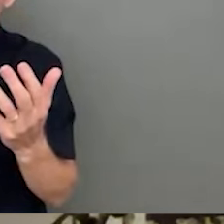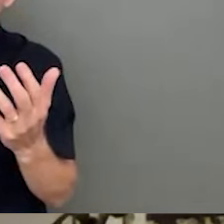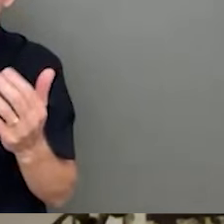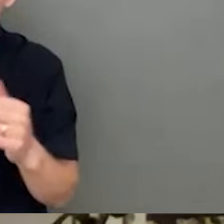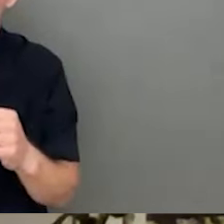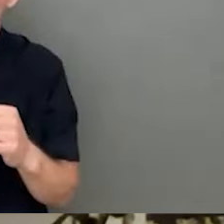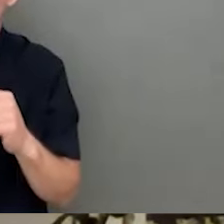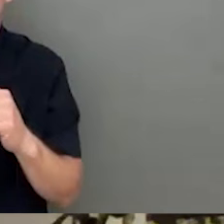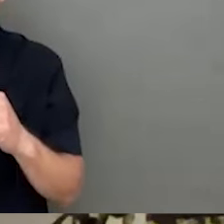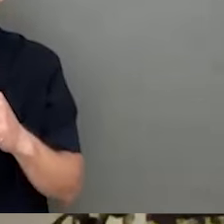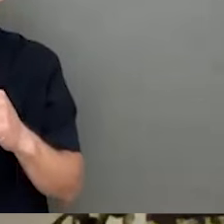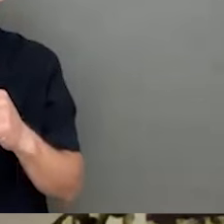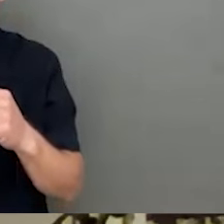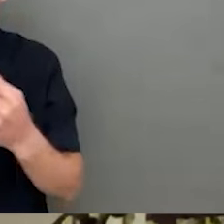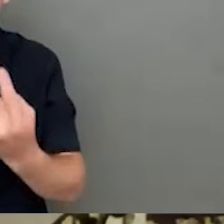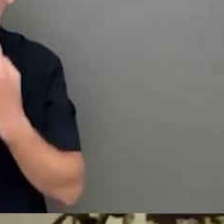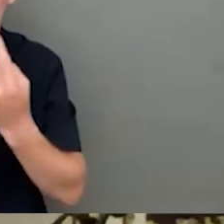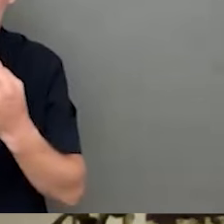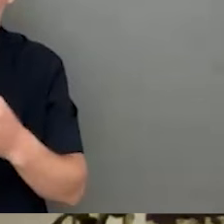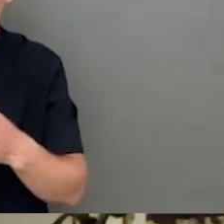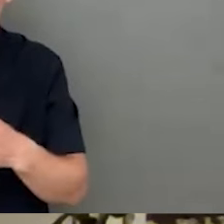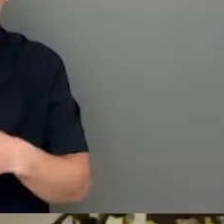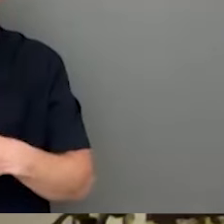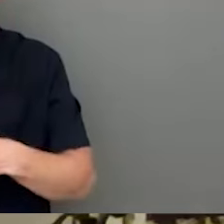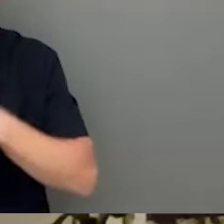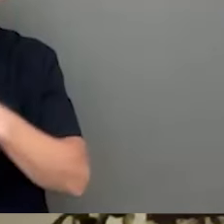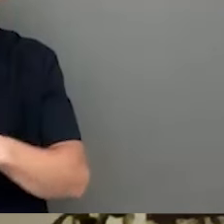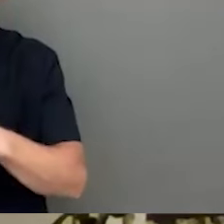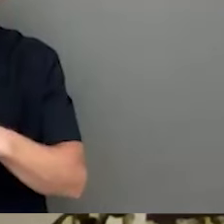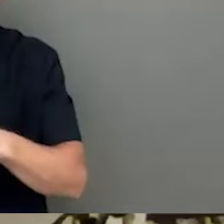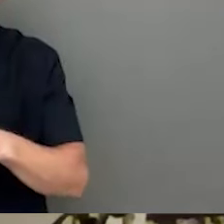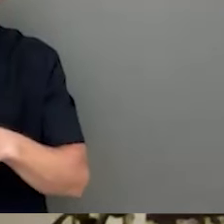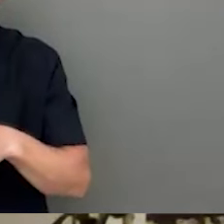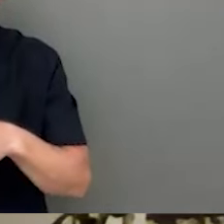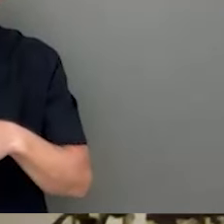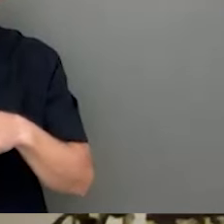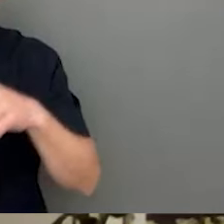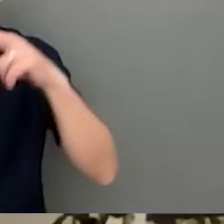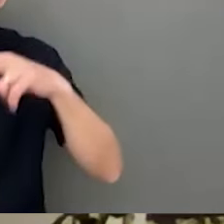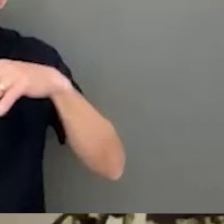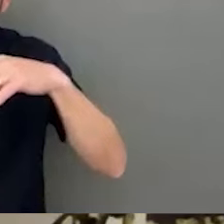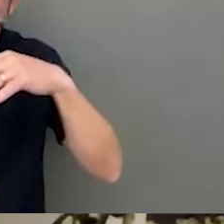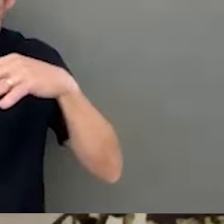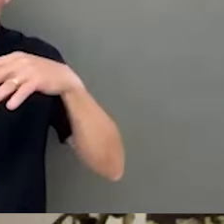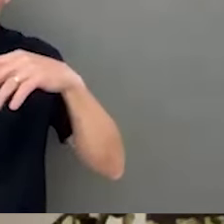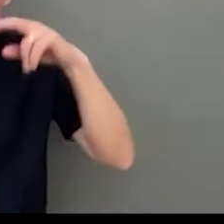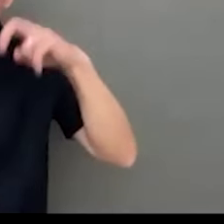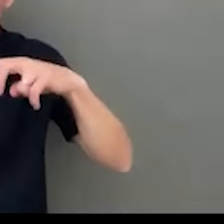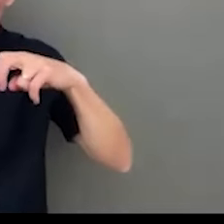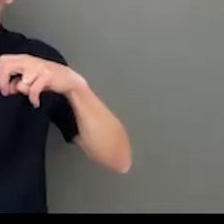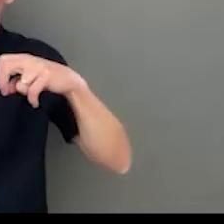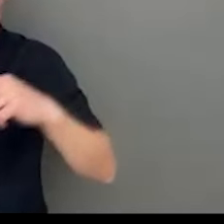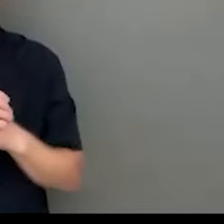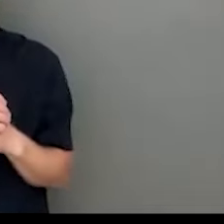you know, do a deep dive in some of these issues that are of interest. So after you log off, you will